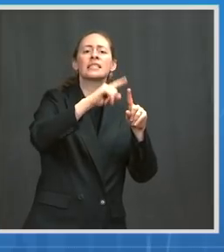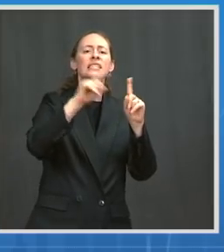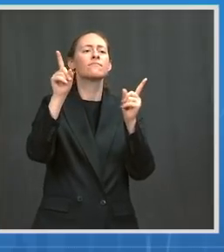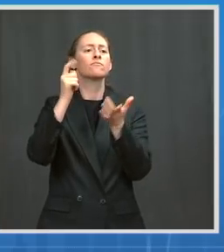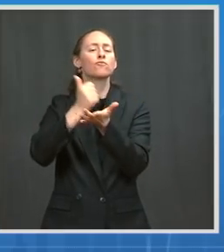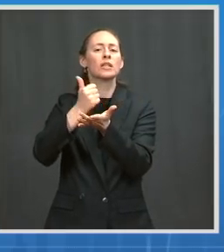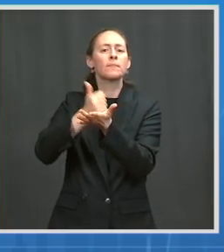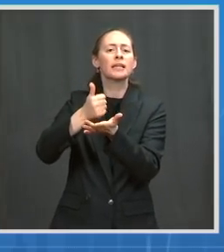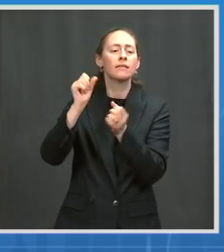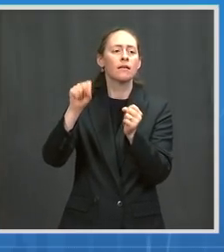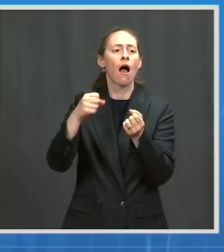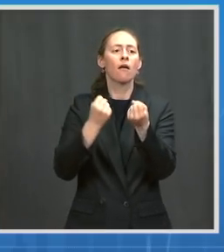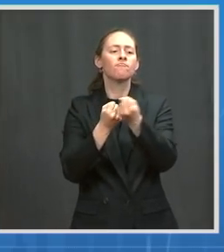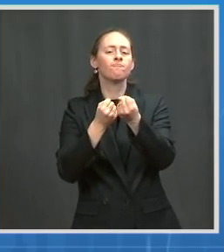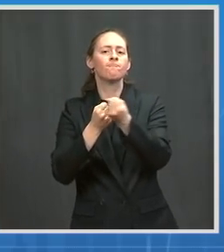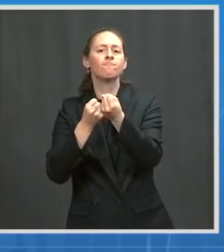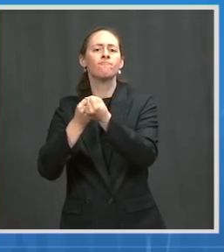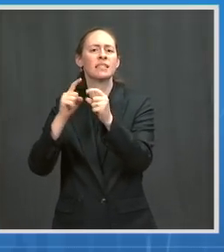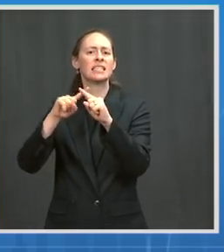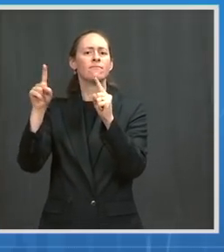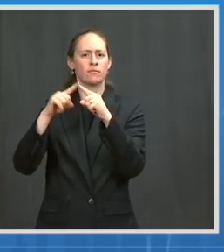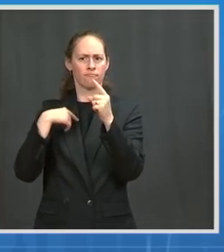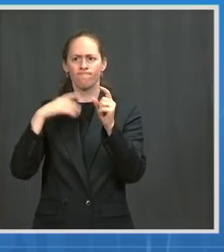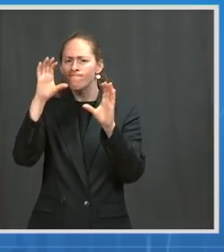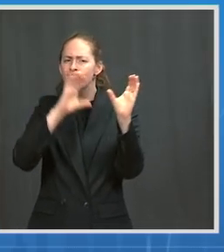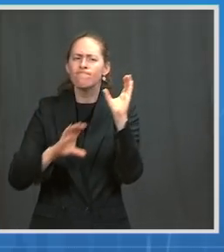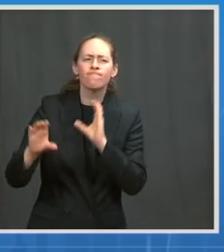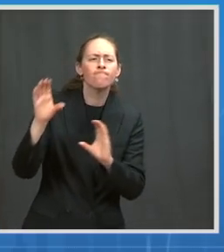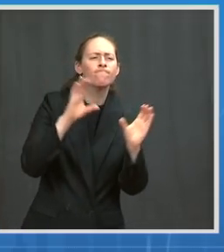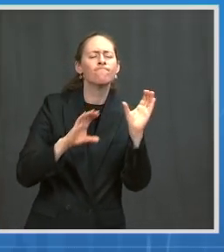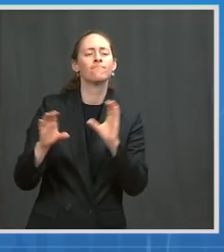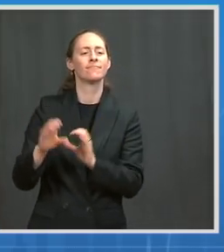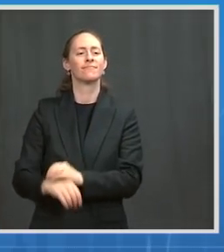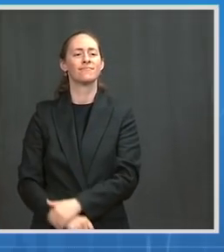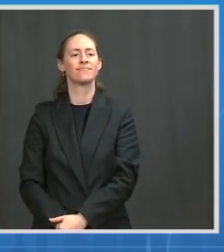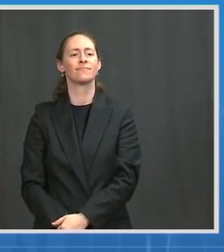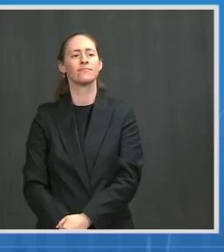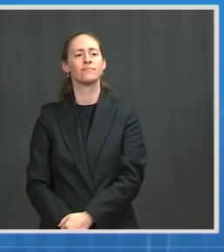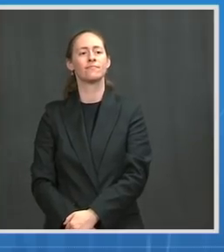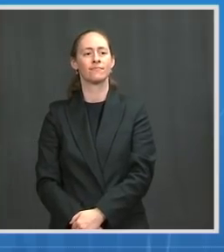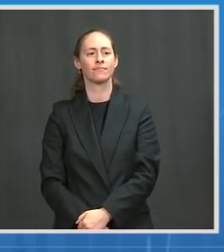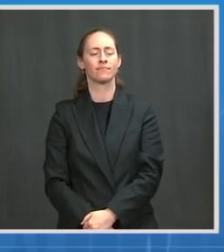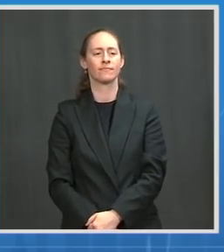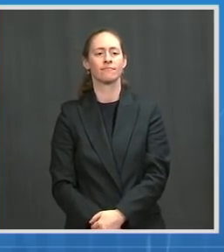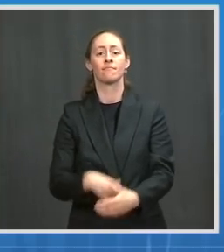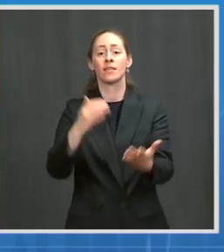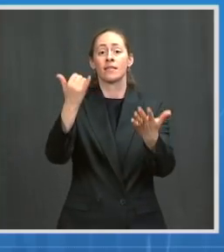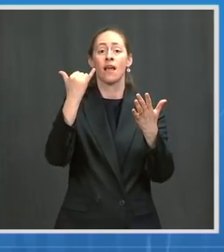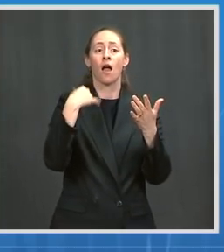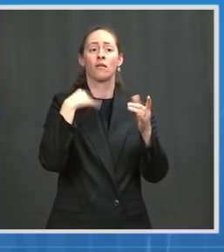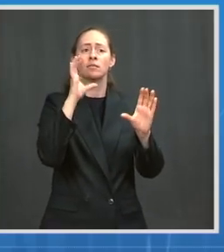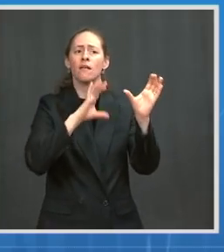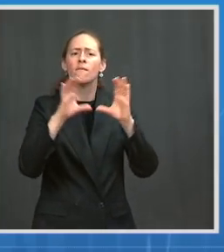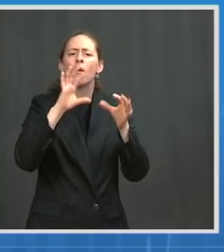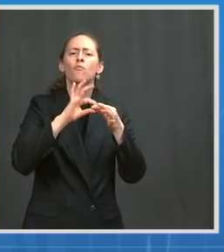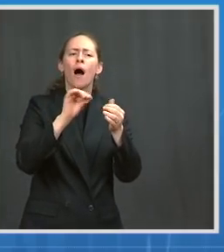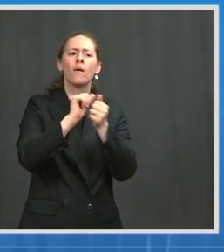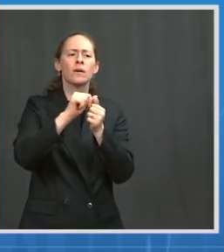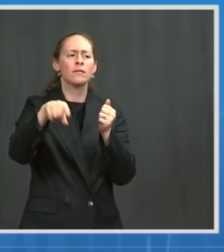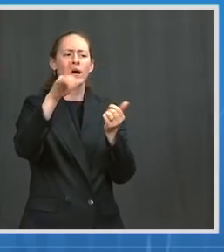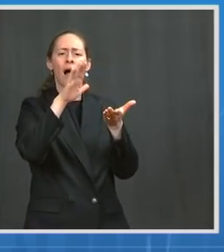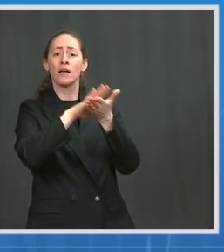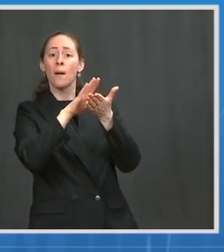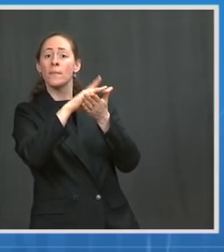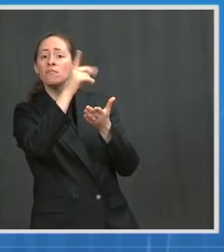support. With regard to discovery, we're going to support academic industry partnerships aimed at discovering